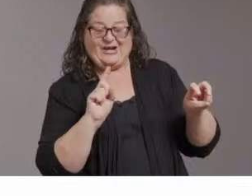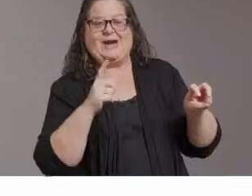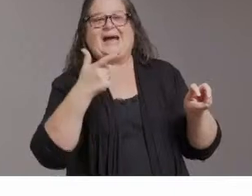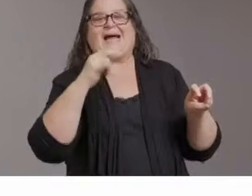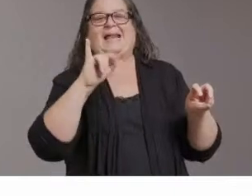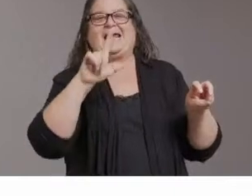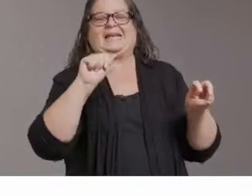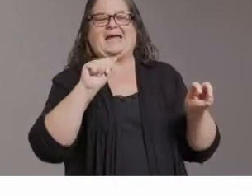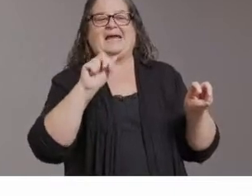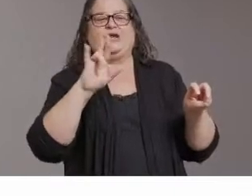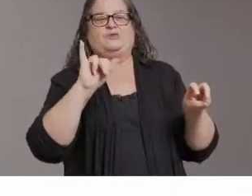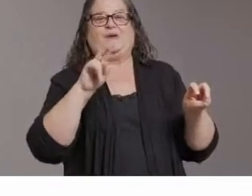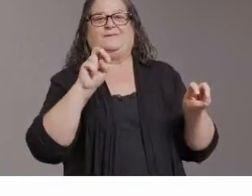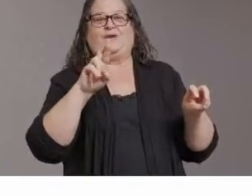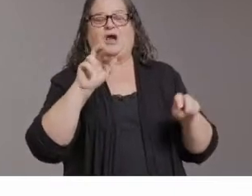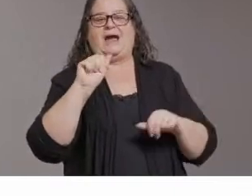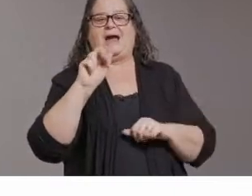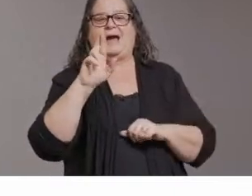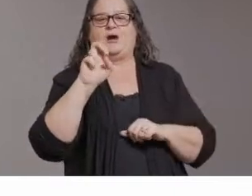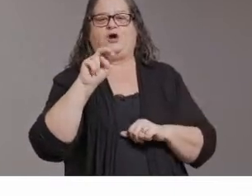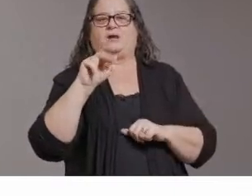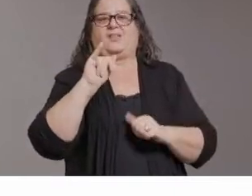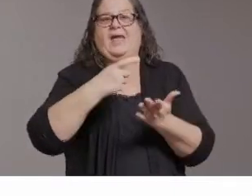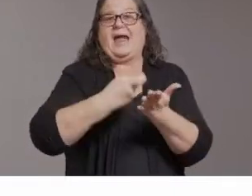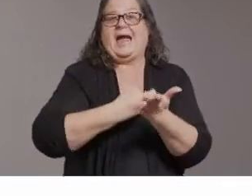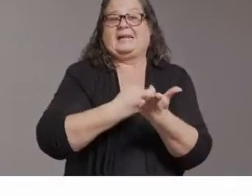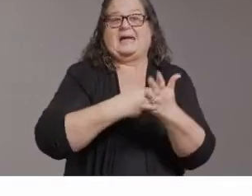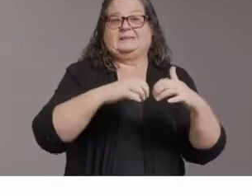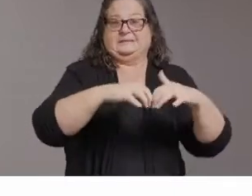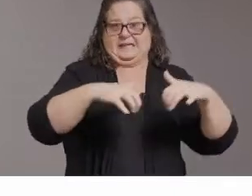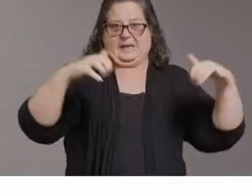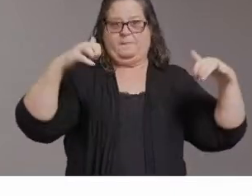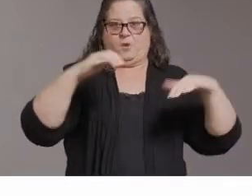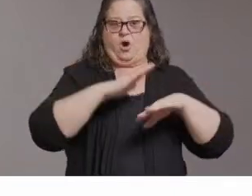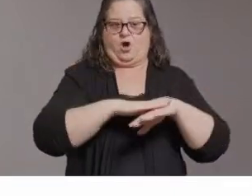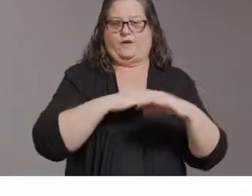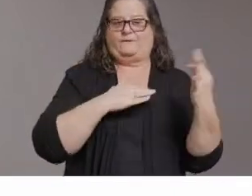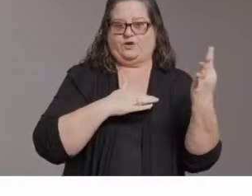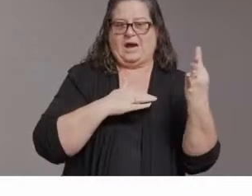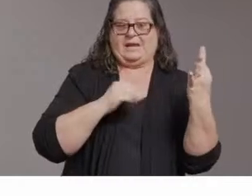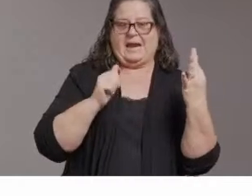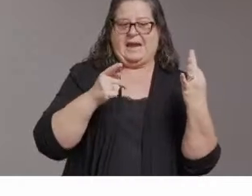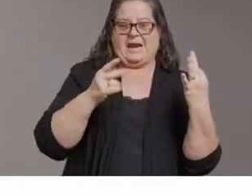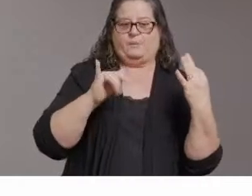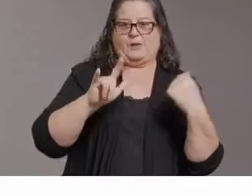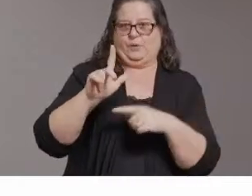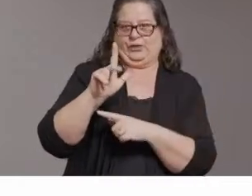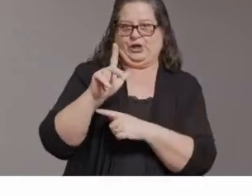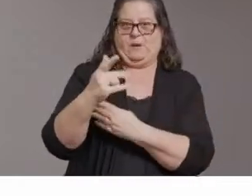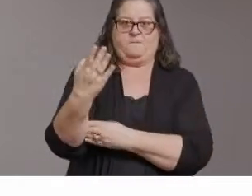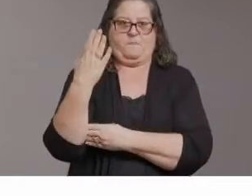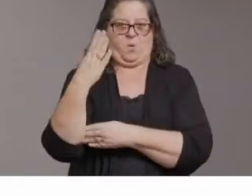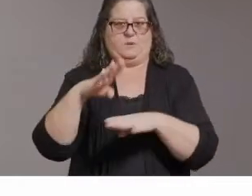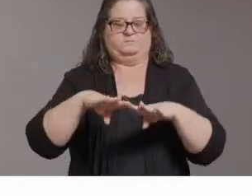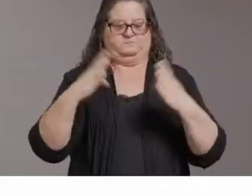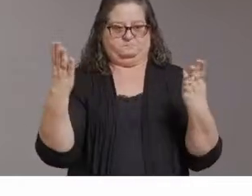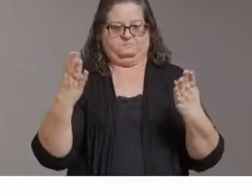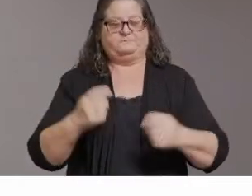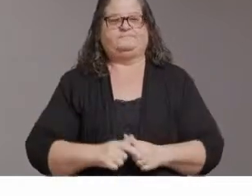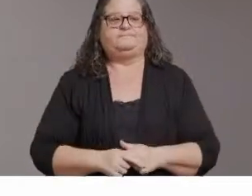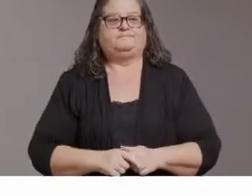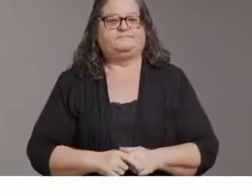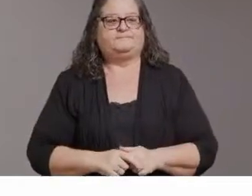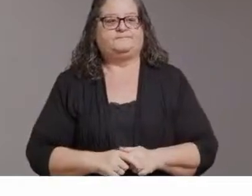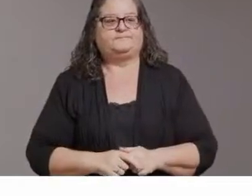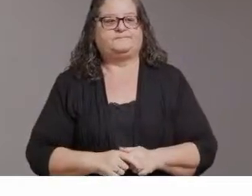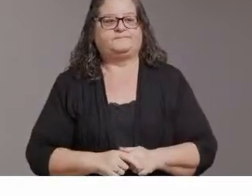April 23rd. We are starting to schedule second dose appointments for individuals who are getting their